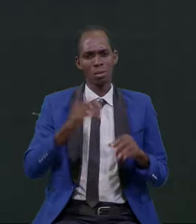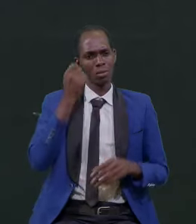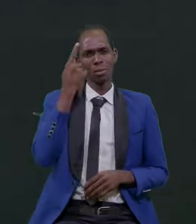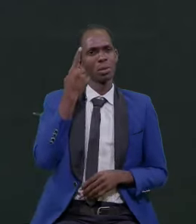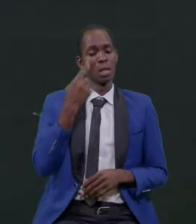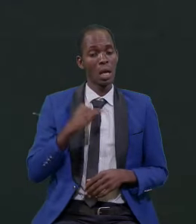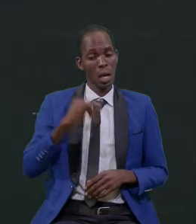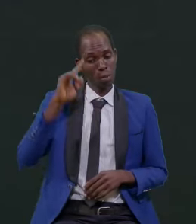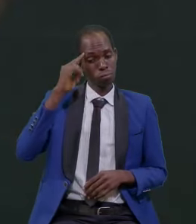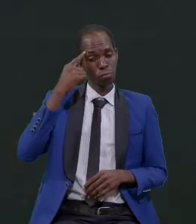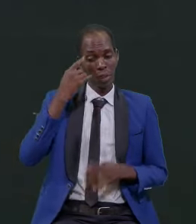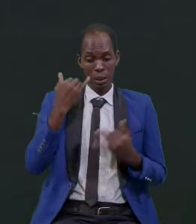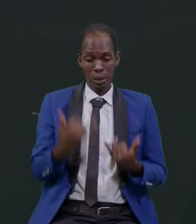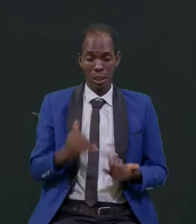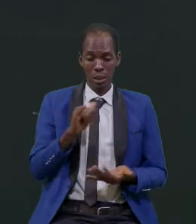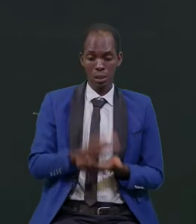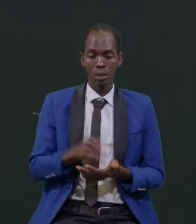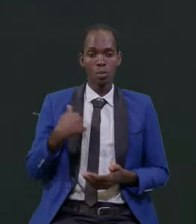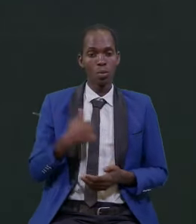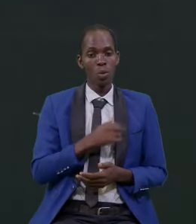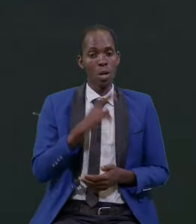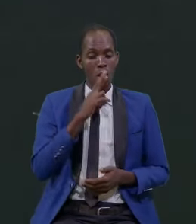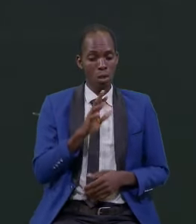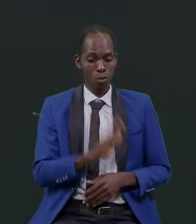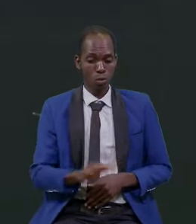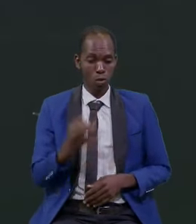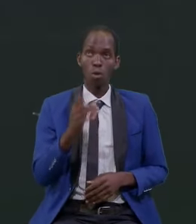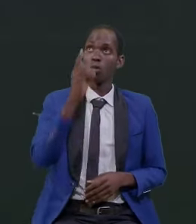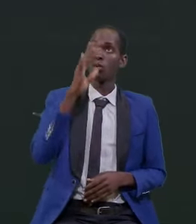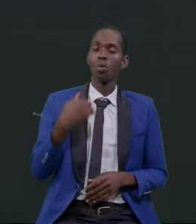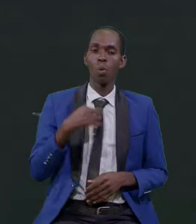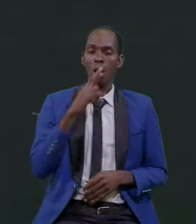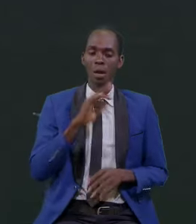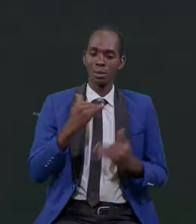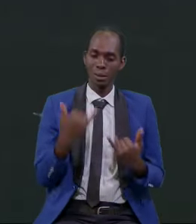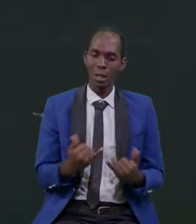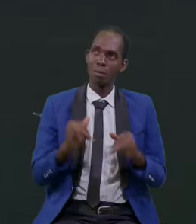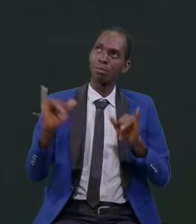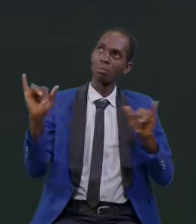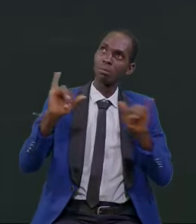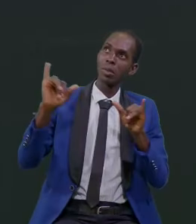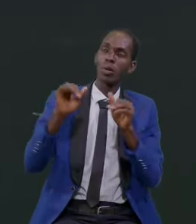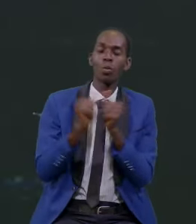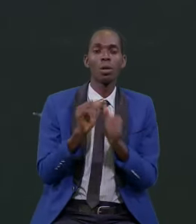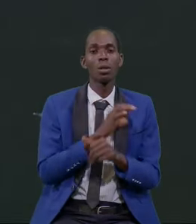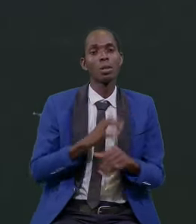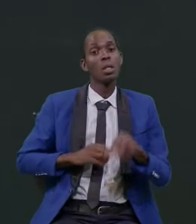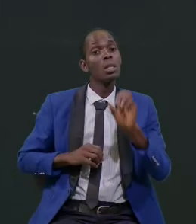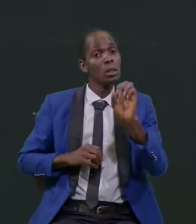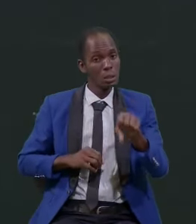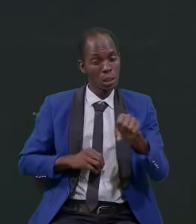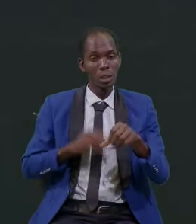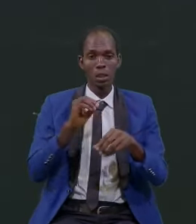we're children of God, we're already like him. Yes, in character. Yes, in heart. Yes, in